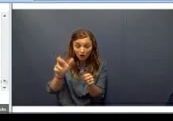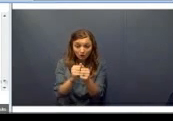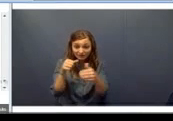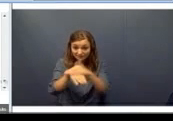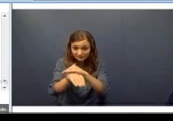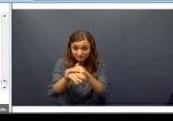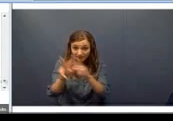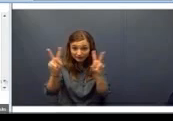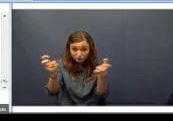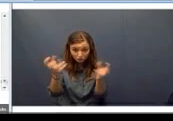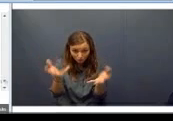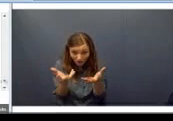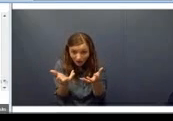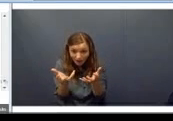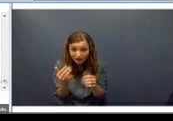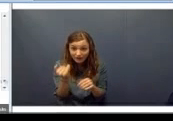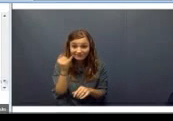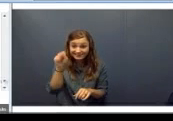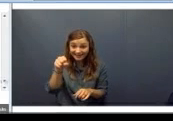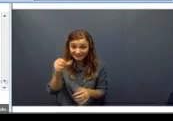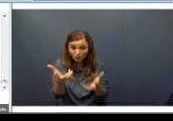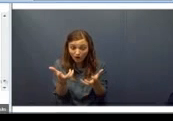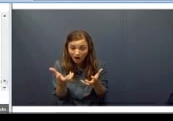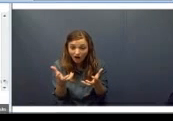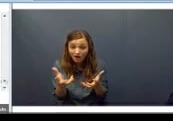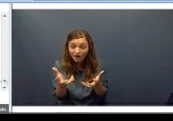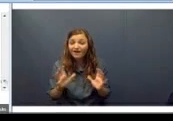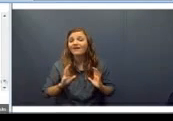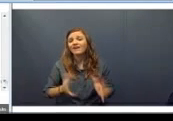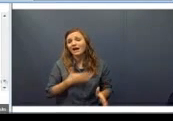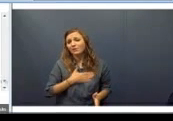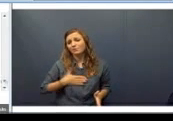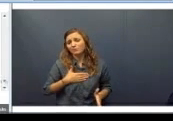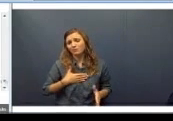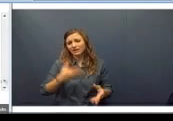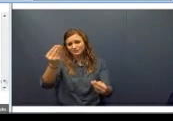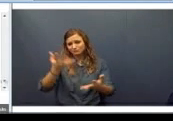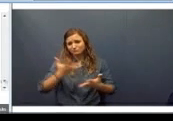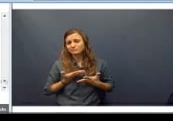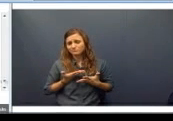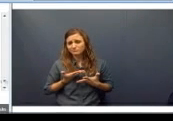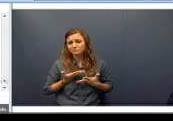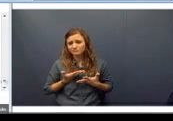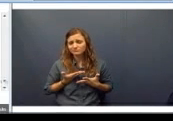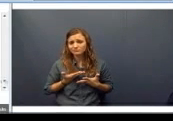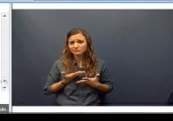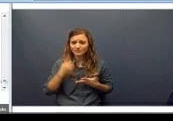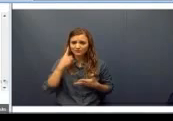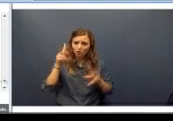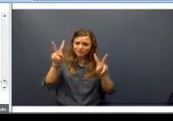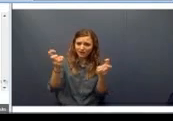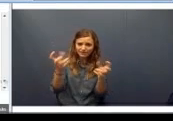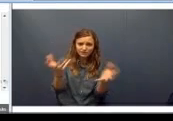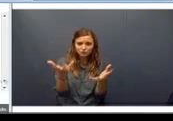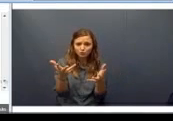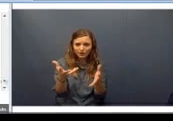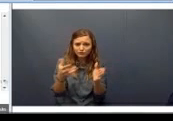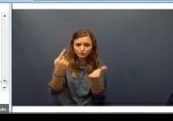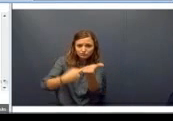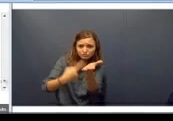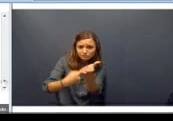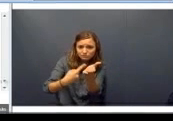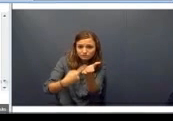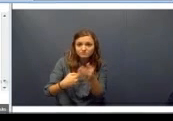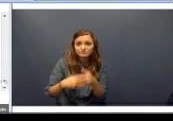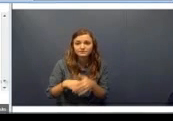Would you like follow-up webinars on accessibility issues? If you would, please send us